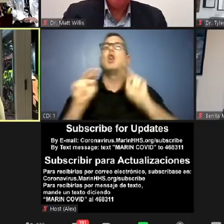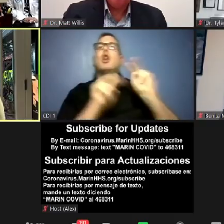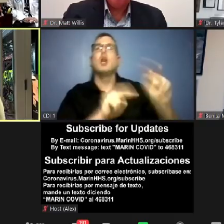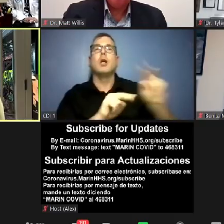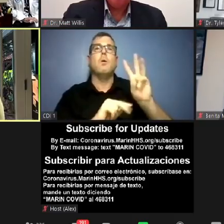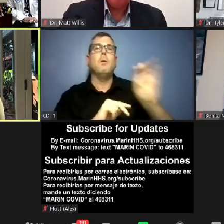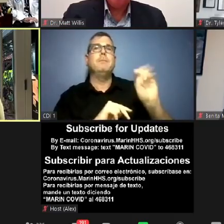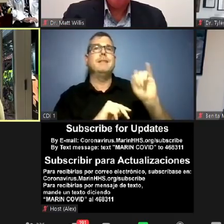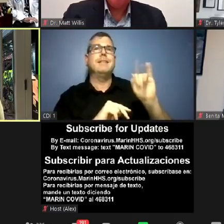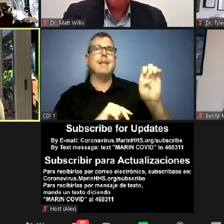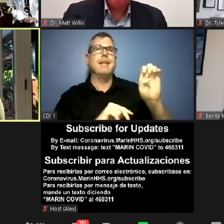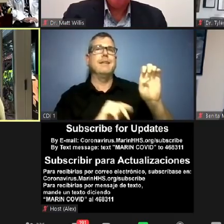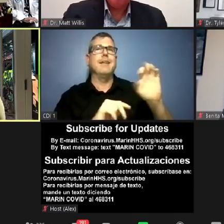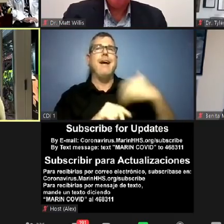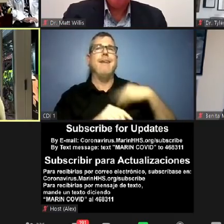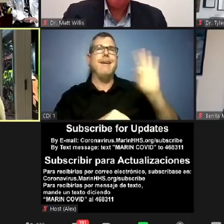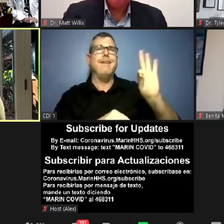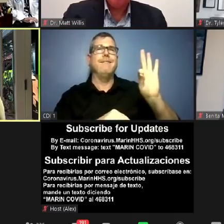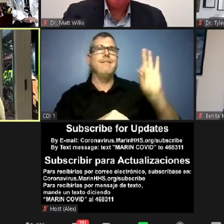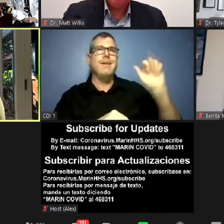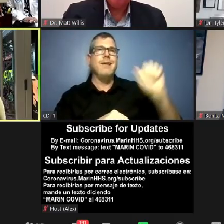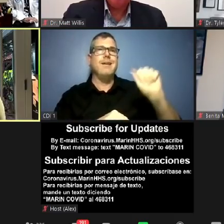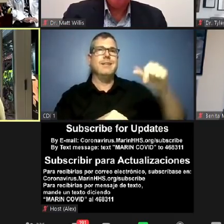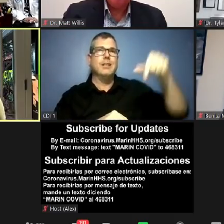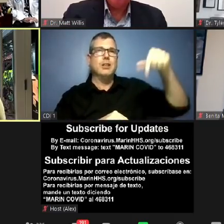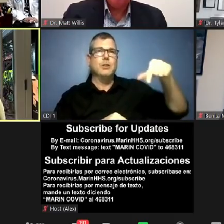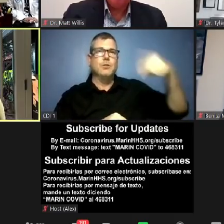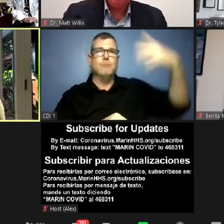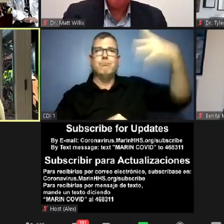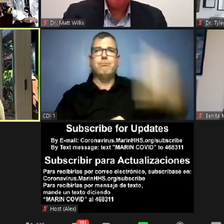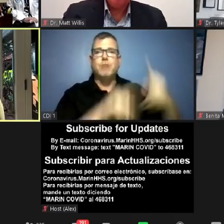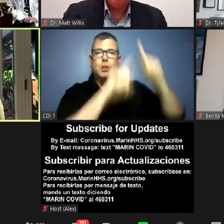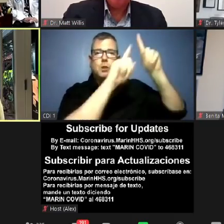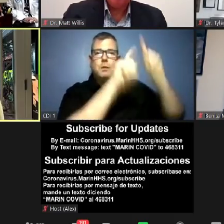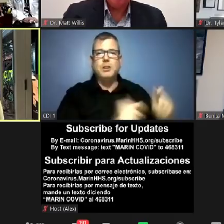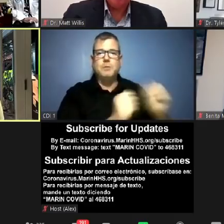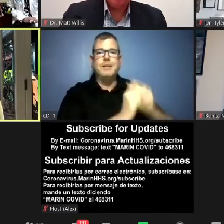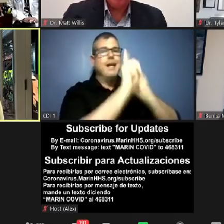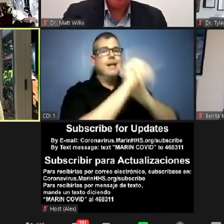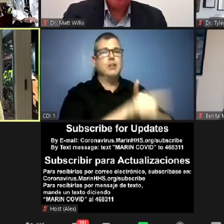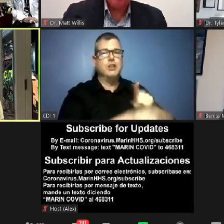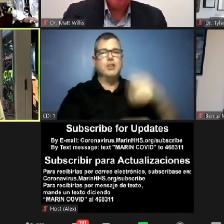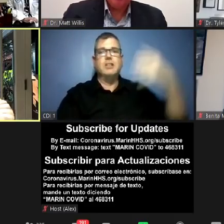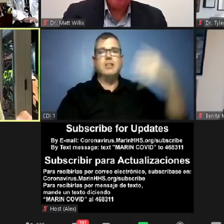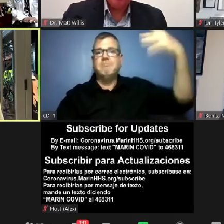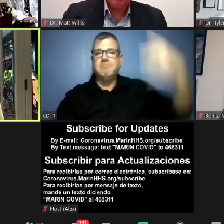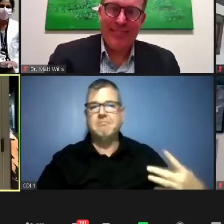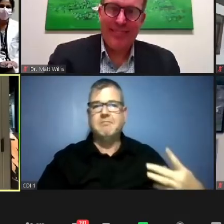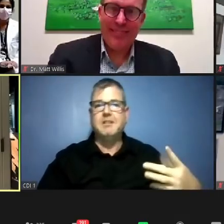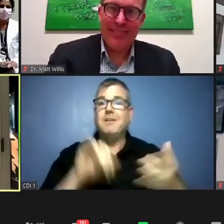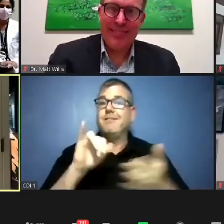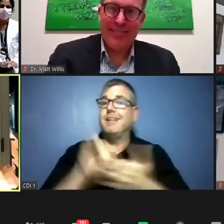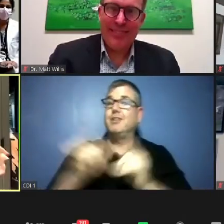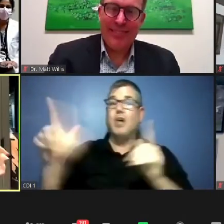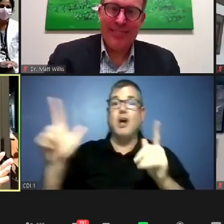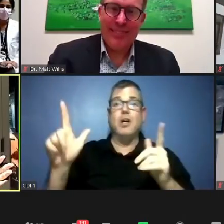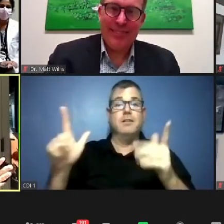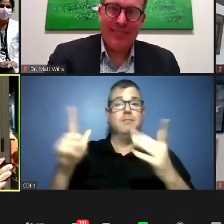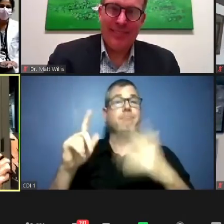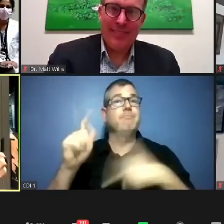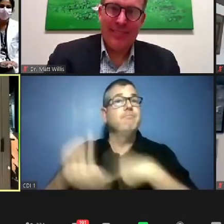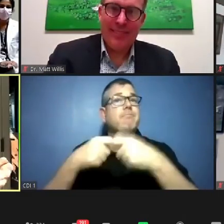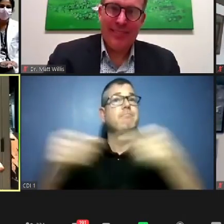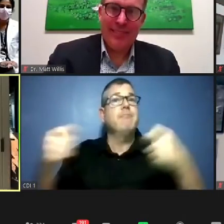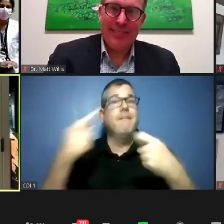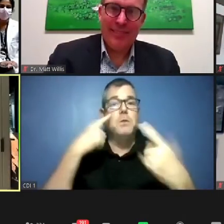them using the contact button on our website. Well, that is all for this evening. Again, thank you to our panelists, and thank